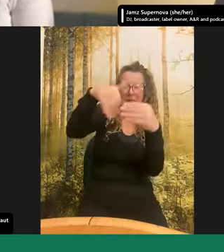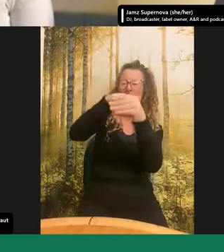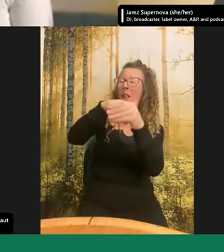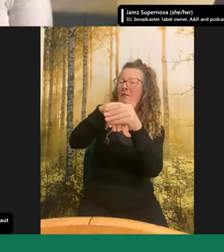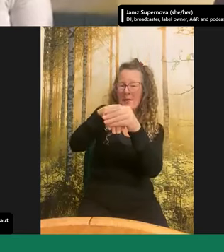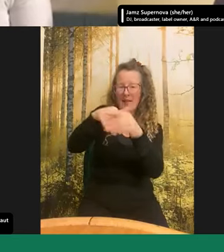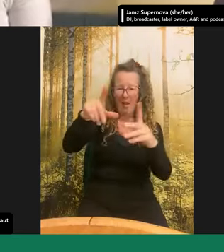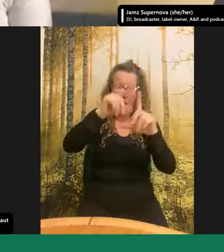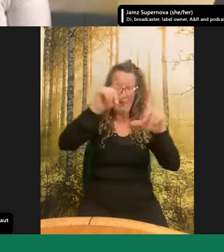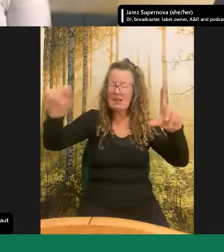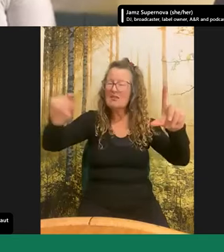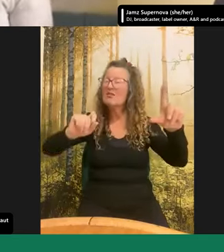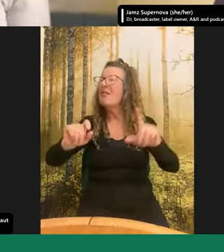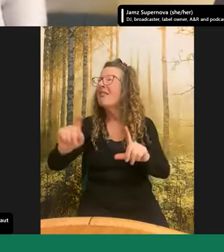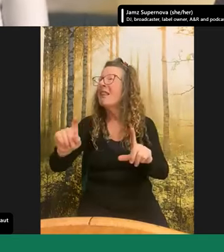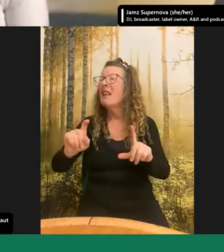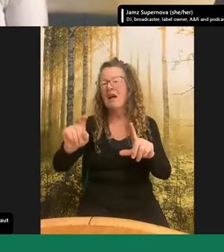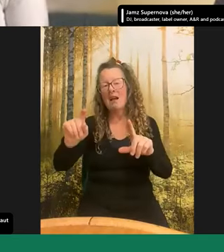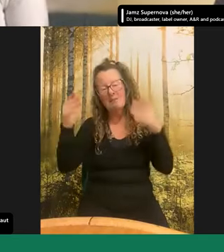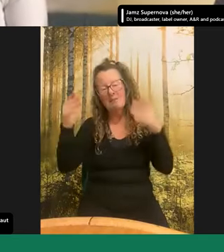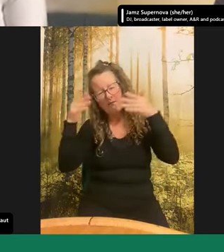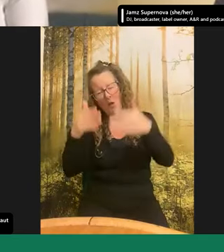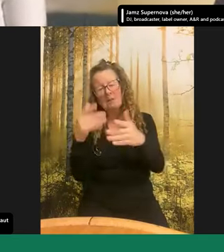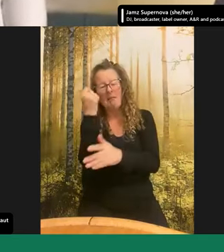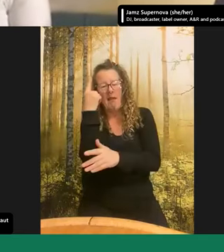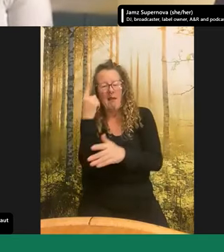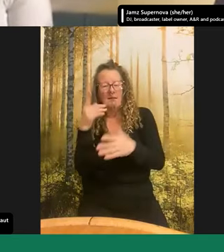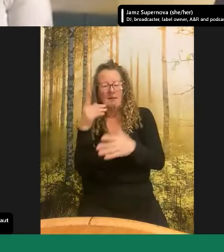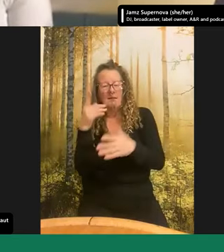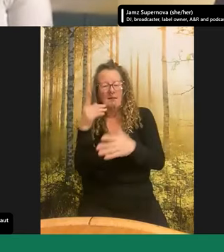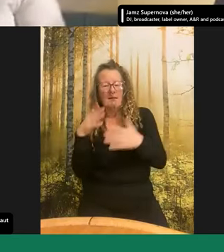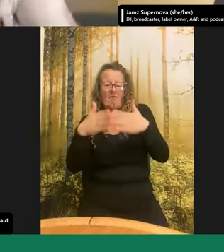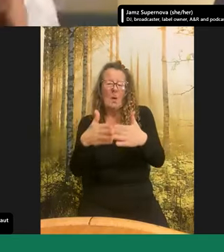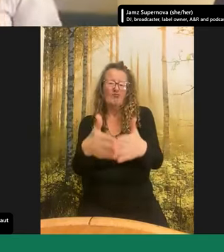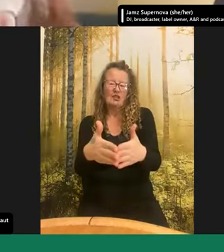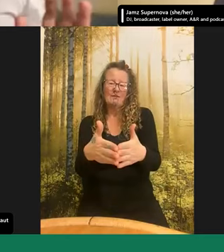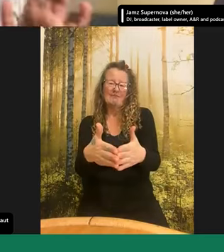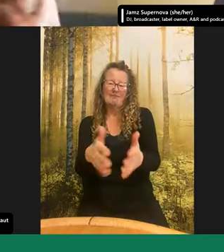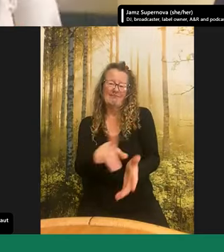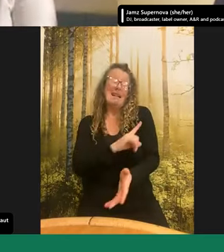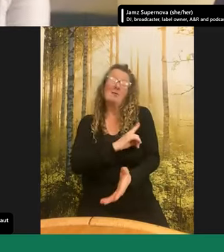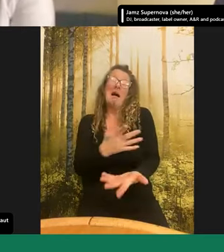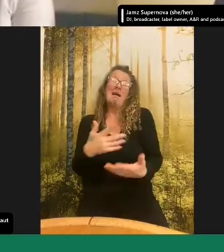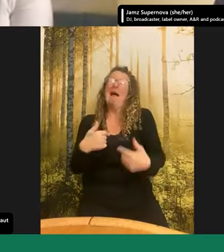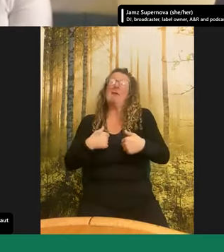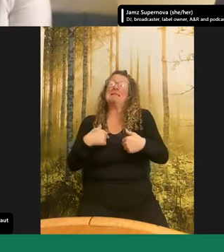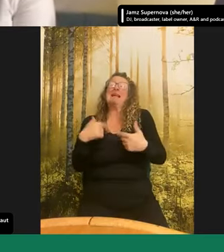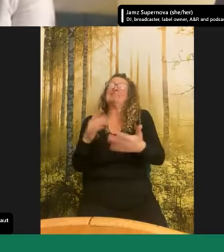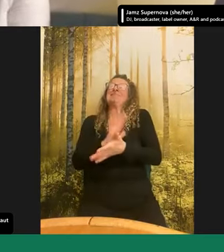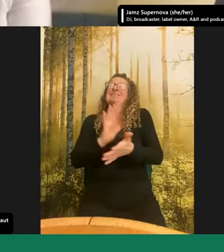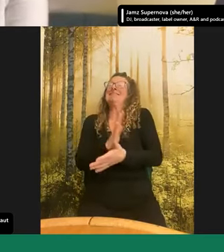around the idea of Windrush. That's why I just like absolutely so happy to do